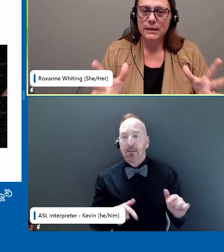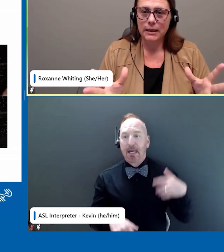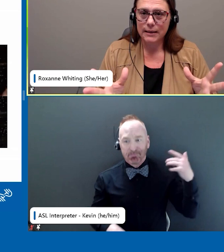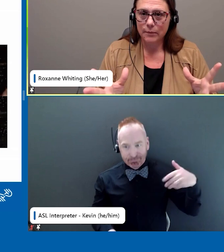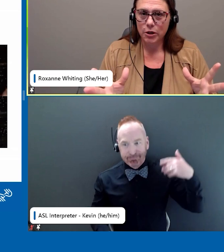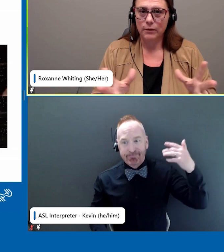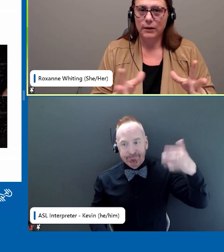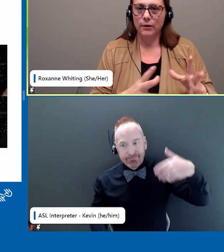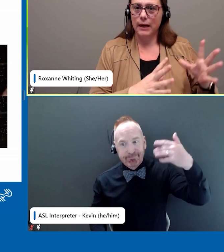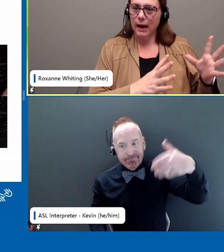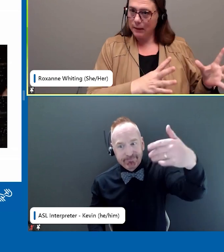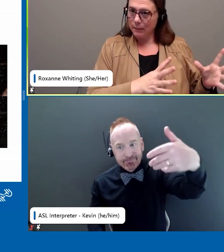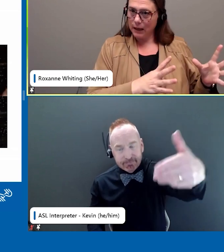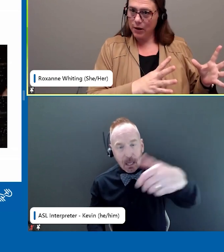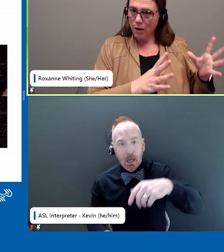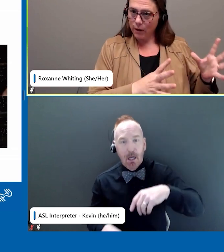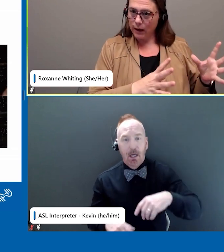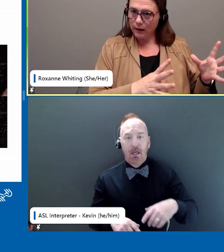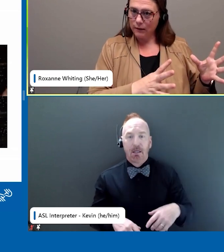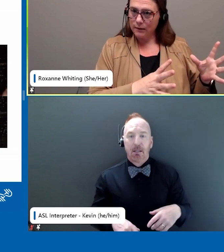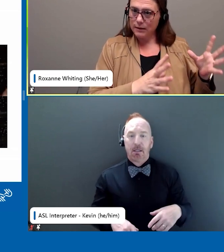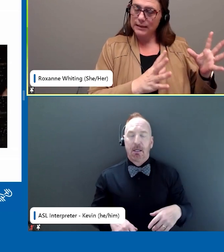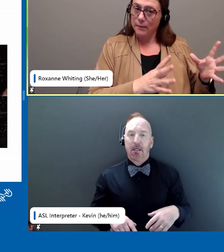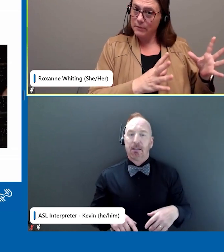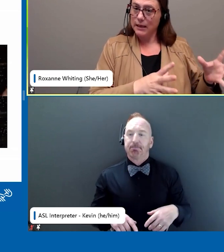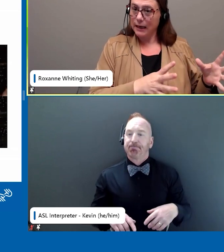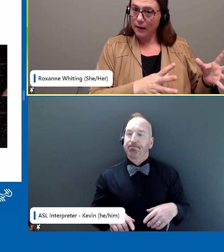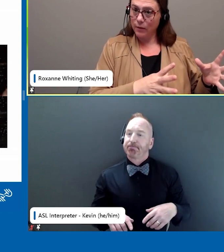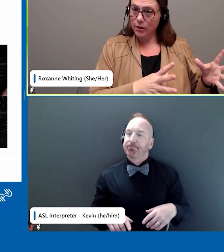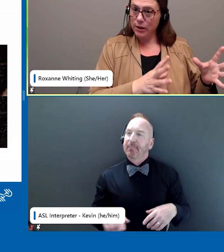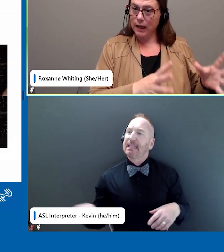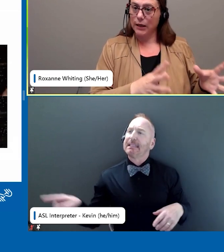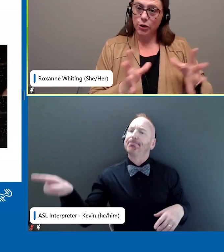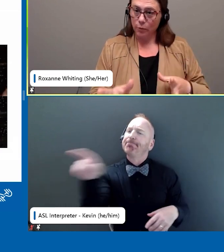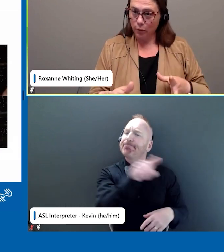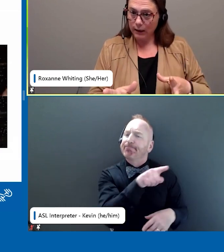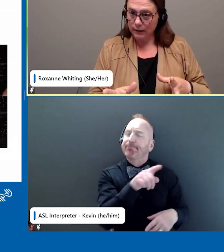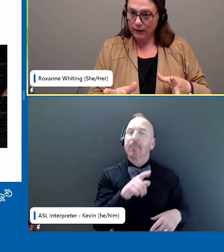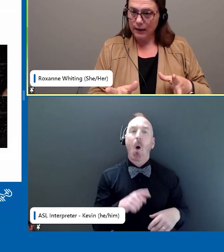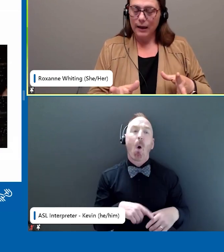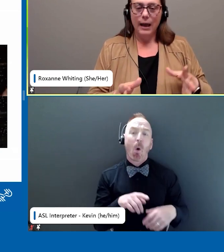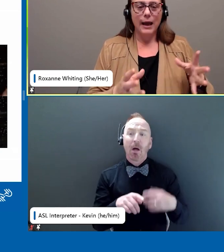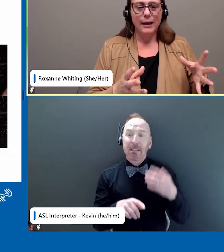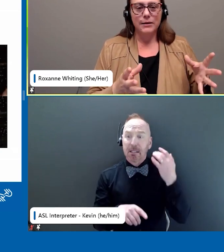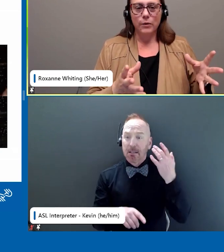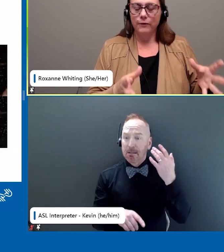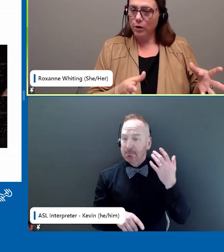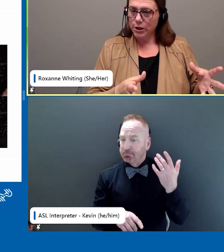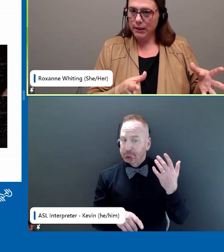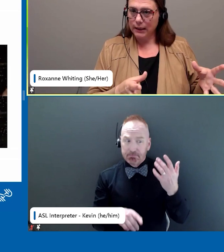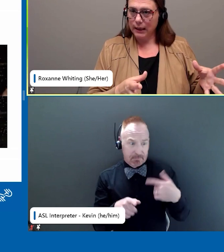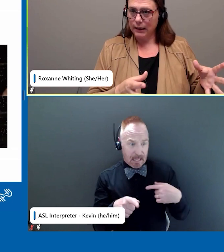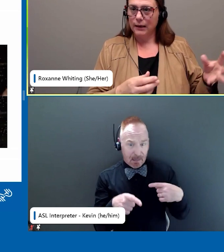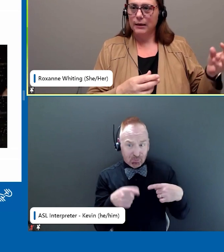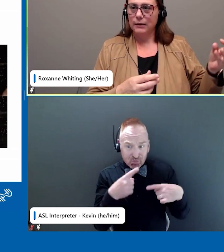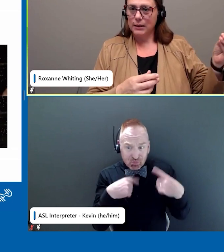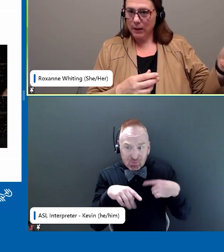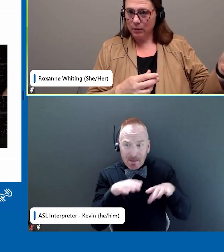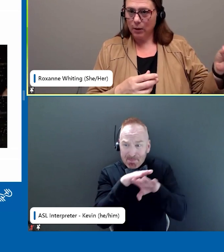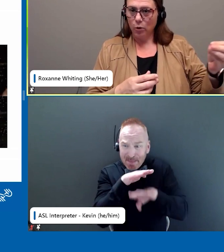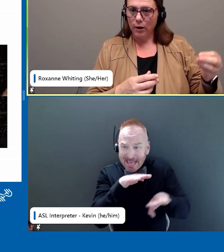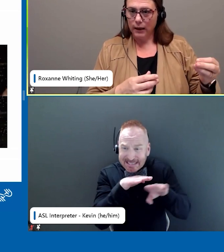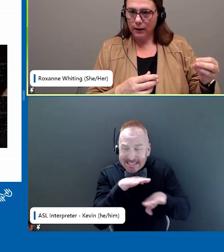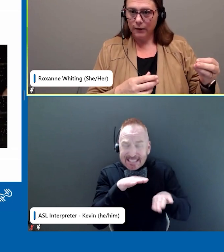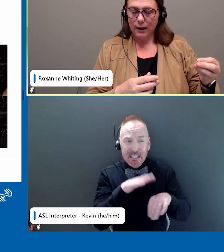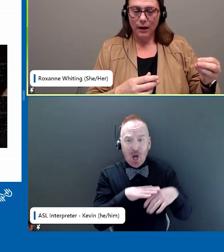there's a misconception out there that anybody knowing some sign language can interpret. And so, unfortunately, these